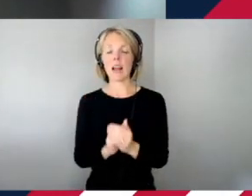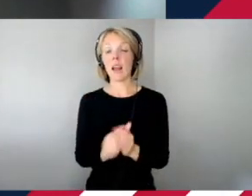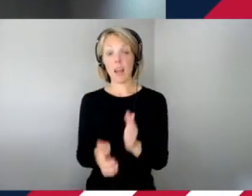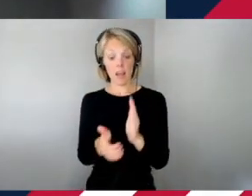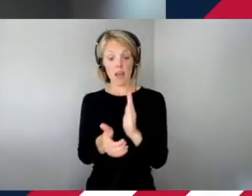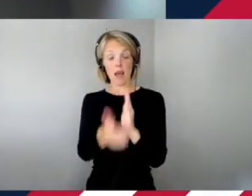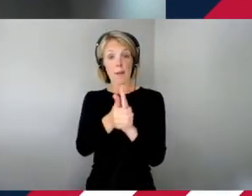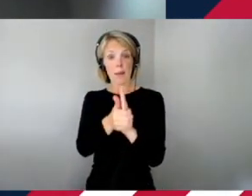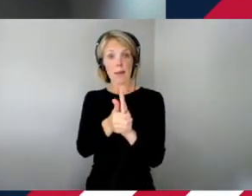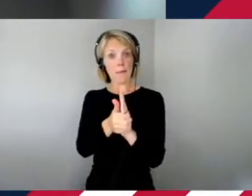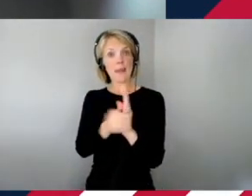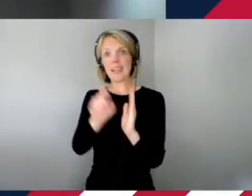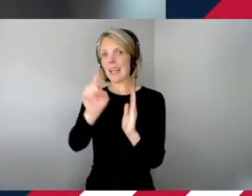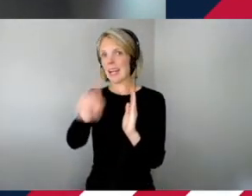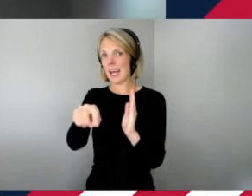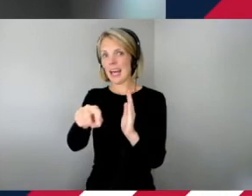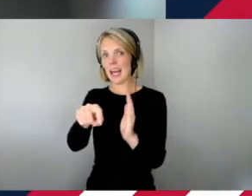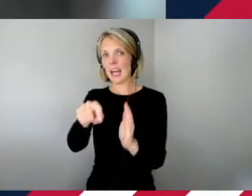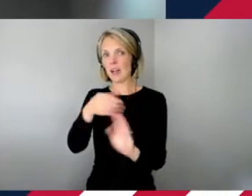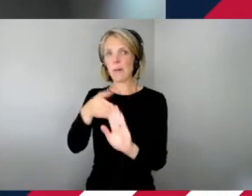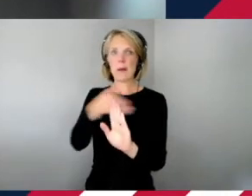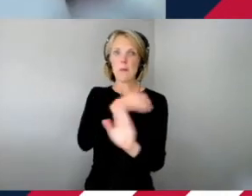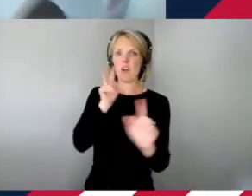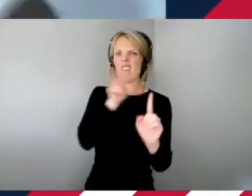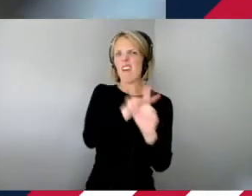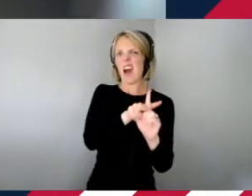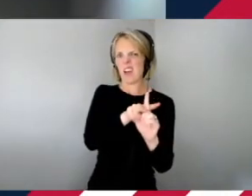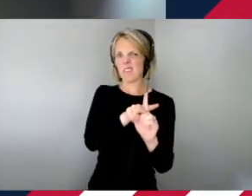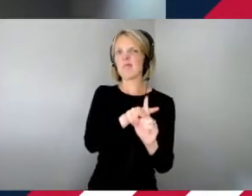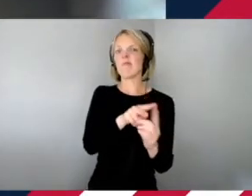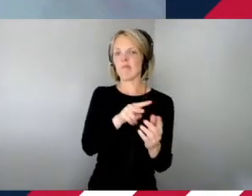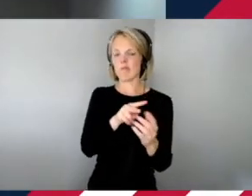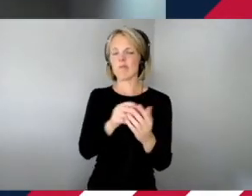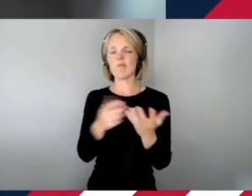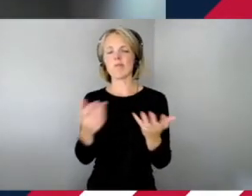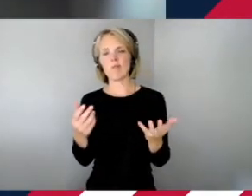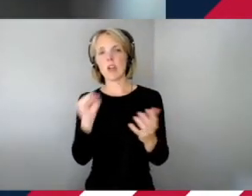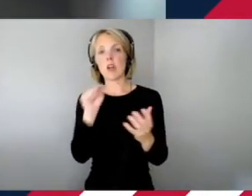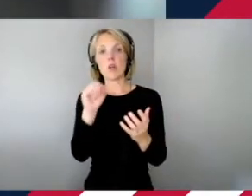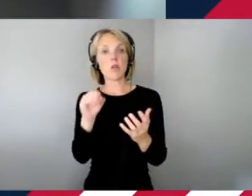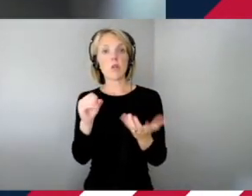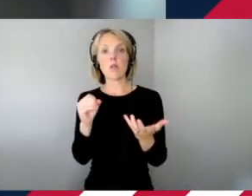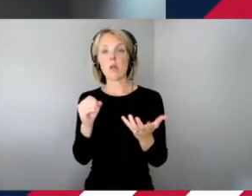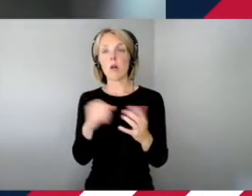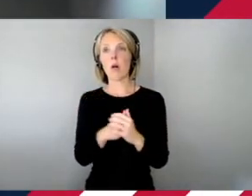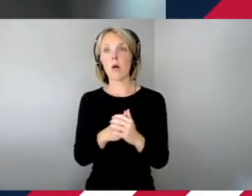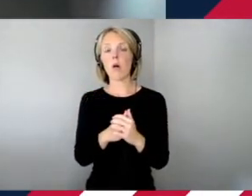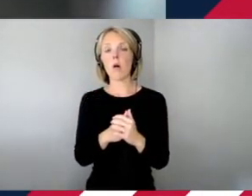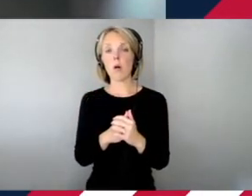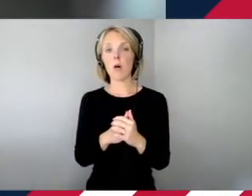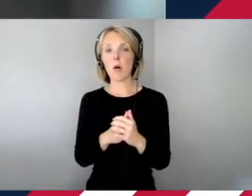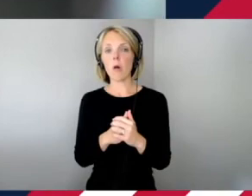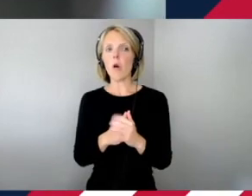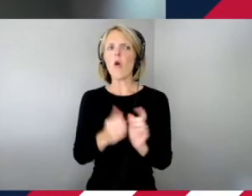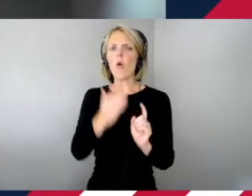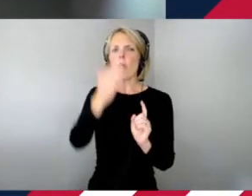be pre-filed, and so it is known who wishes to